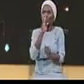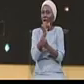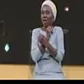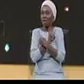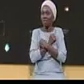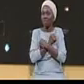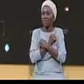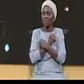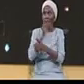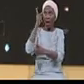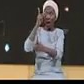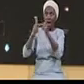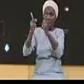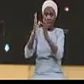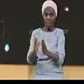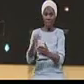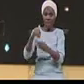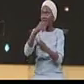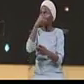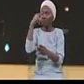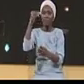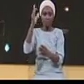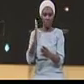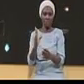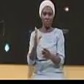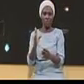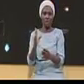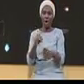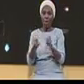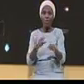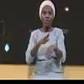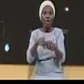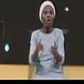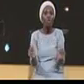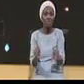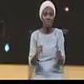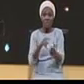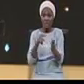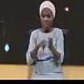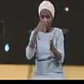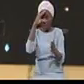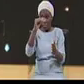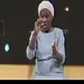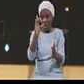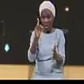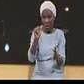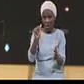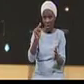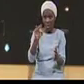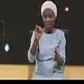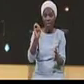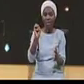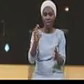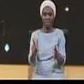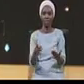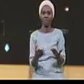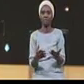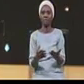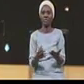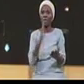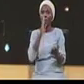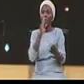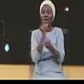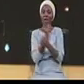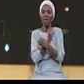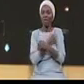a beloved man. All the same days, Daniel, greatly beloved of the Lord, said, unto us